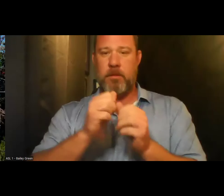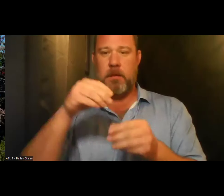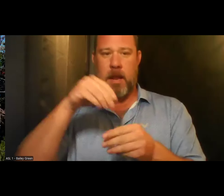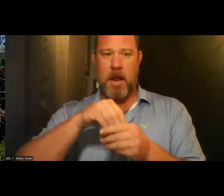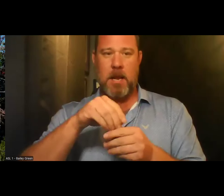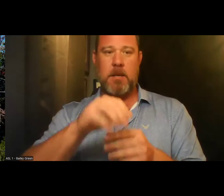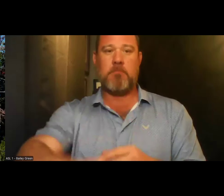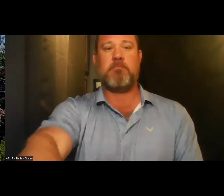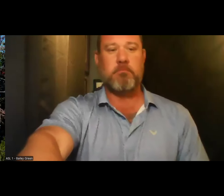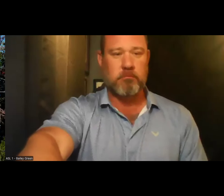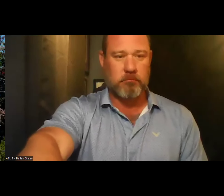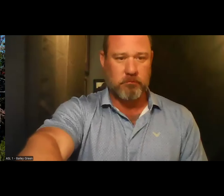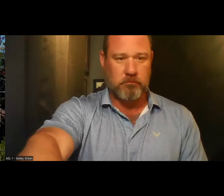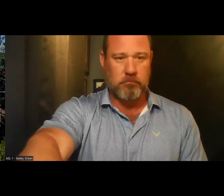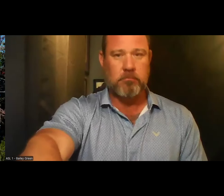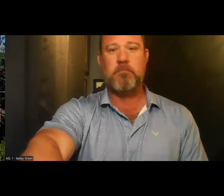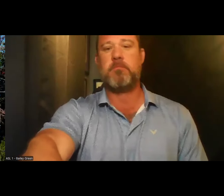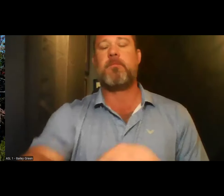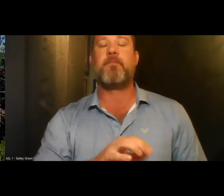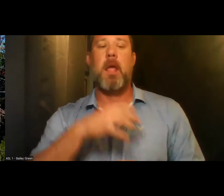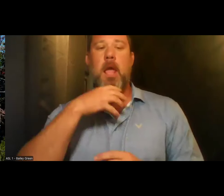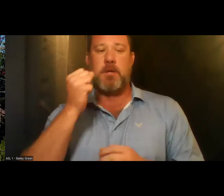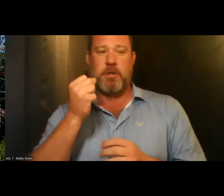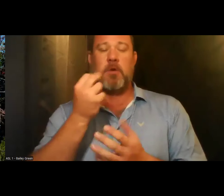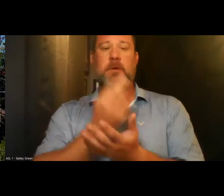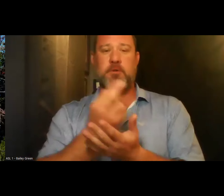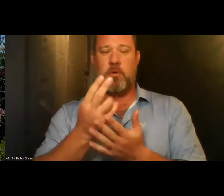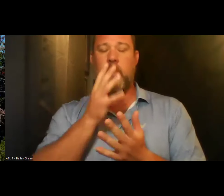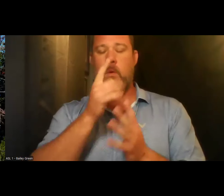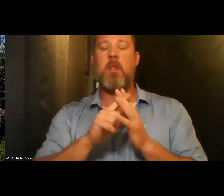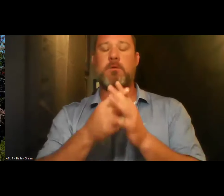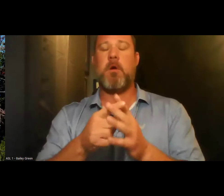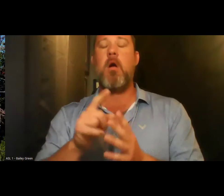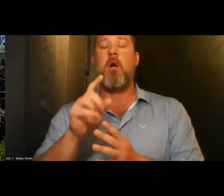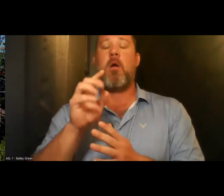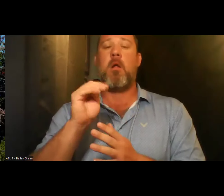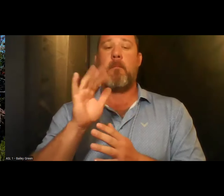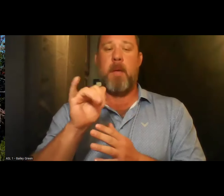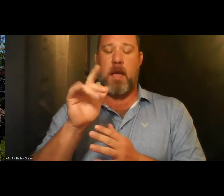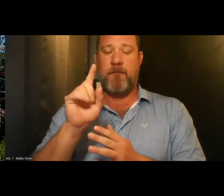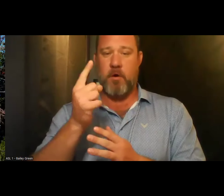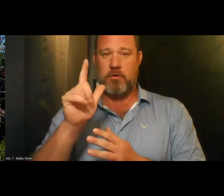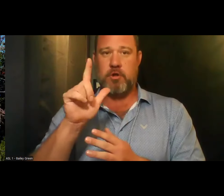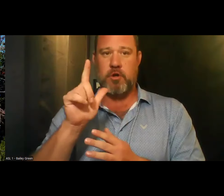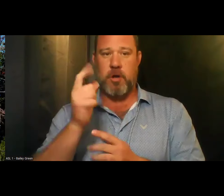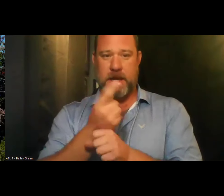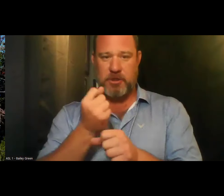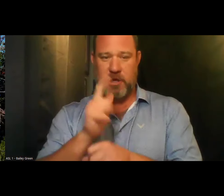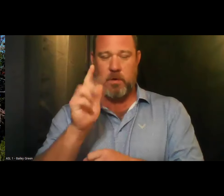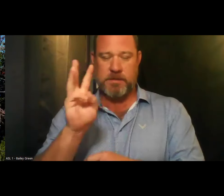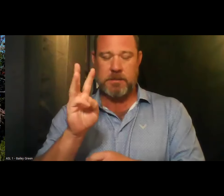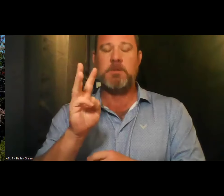resource directory that we intend to launch May 1st, 2026, as we kick off